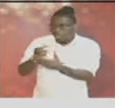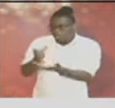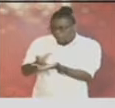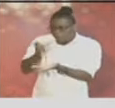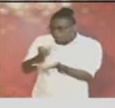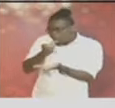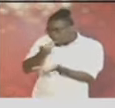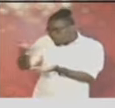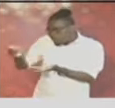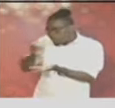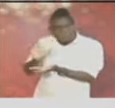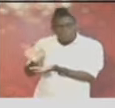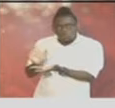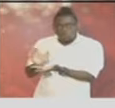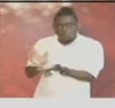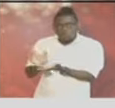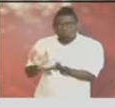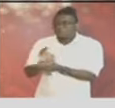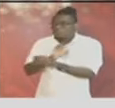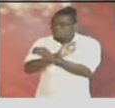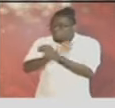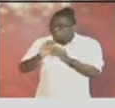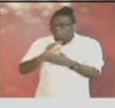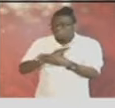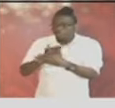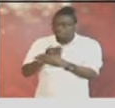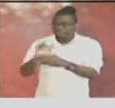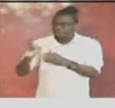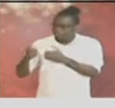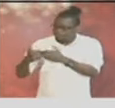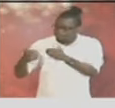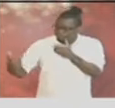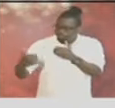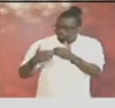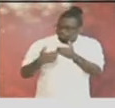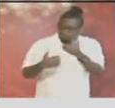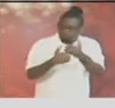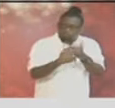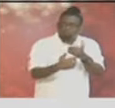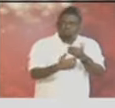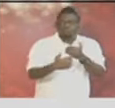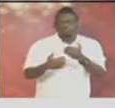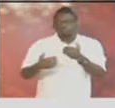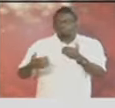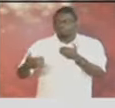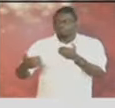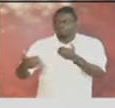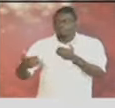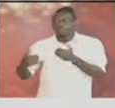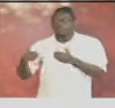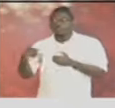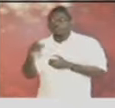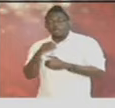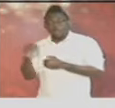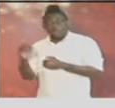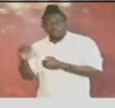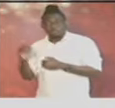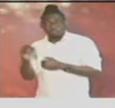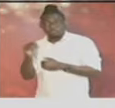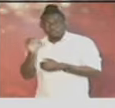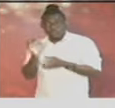of thing, those things need to be borne in mind. And we do want to encourage anyone who starts to